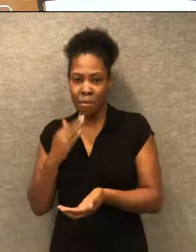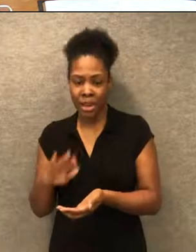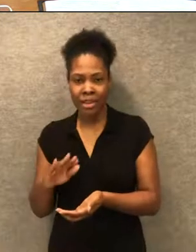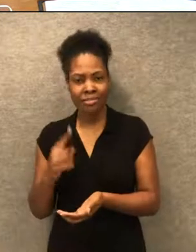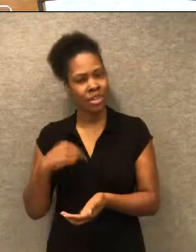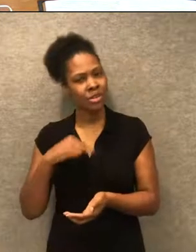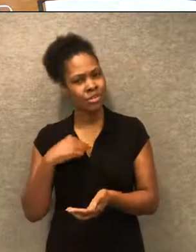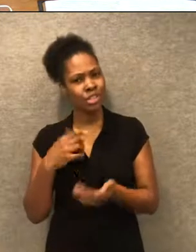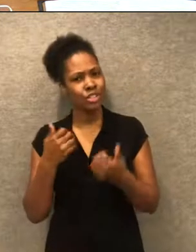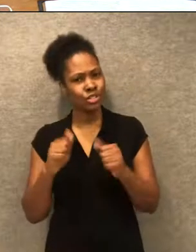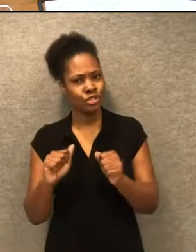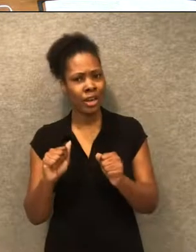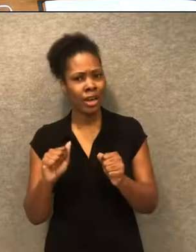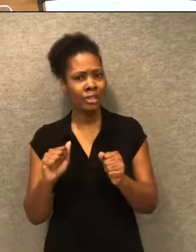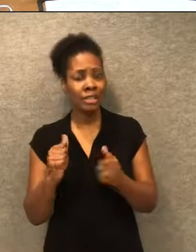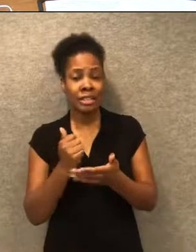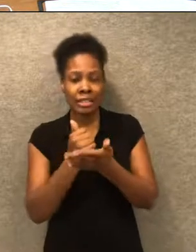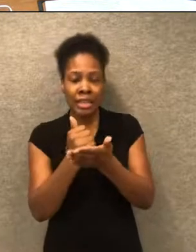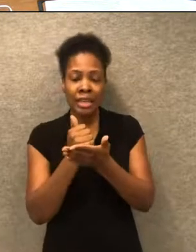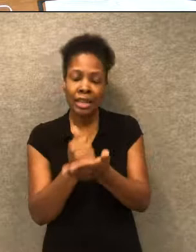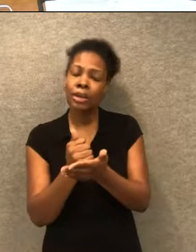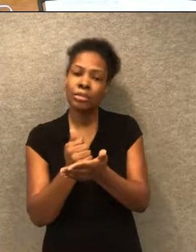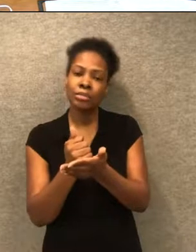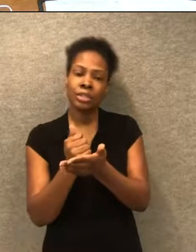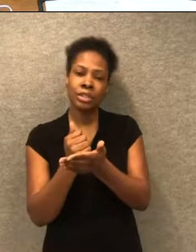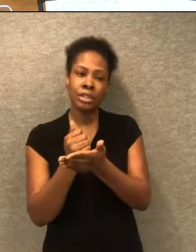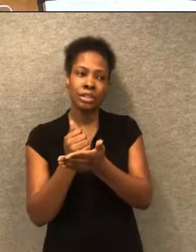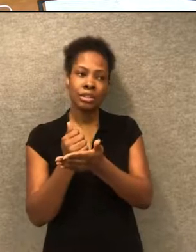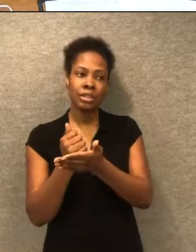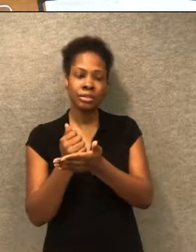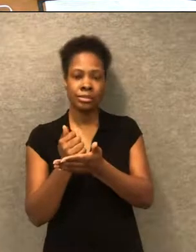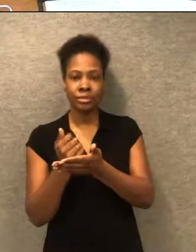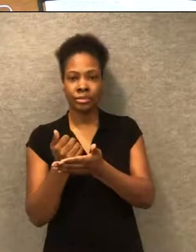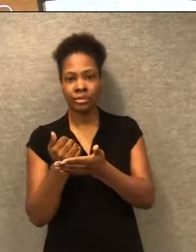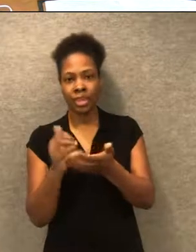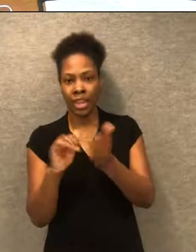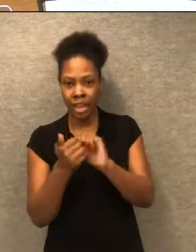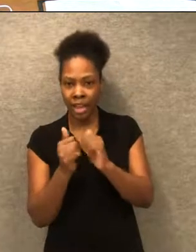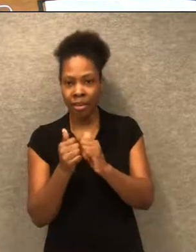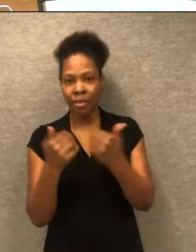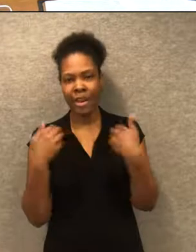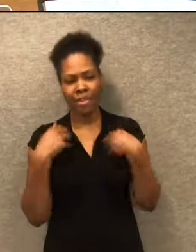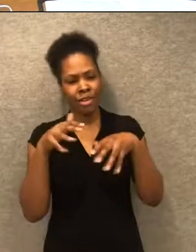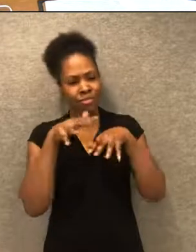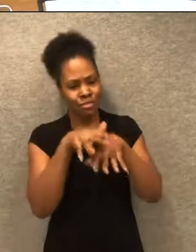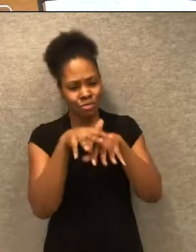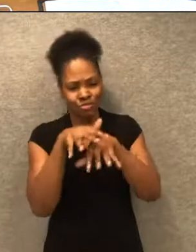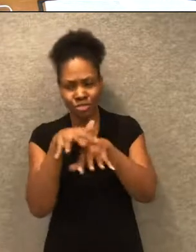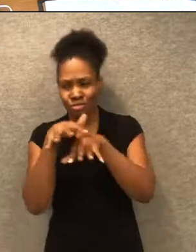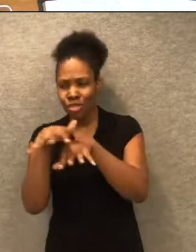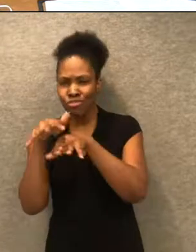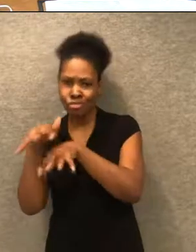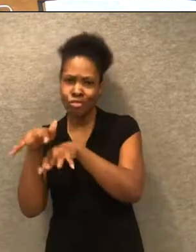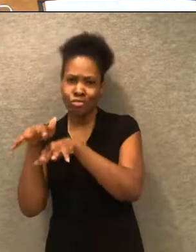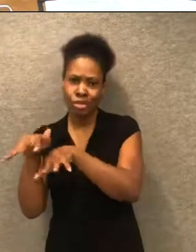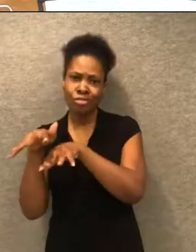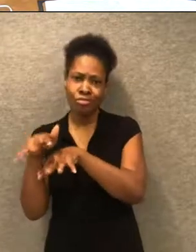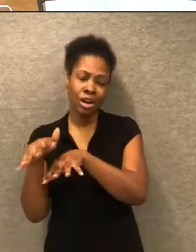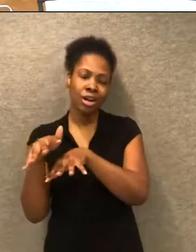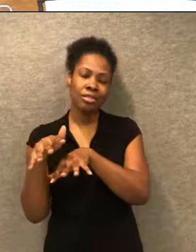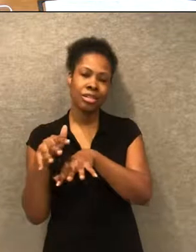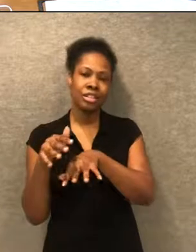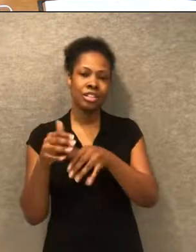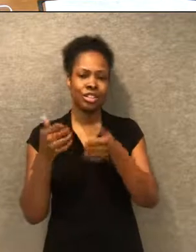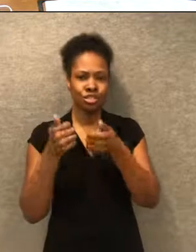to accommodate our young people by doing a caravan through the city and blowing the horn and just giving them some uplift